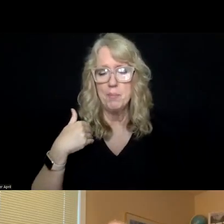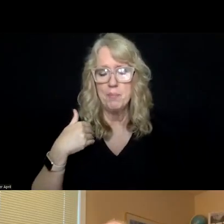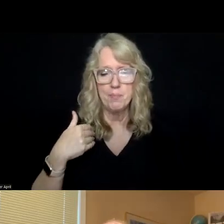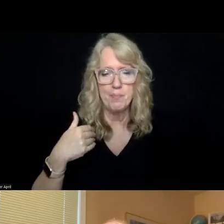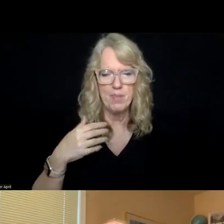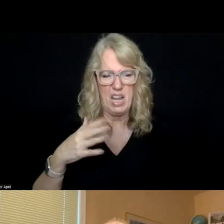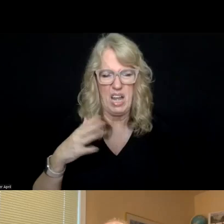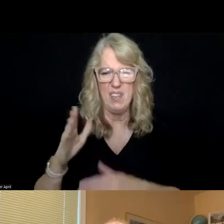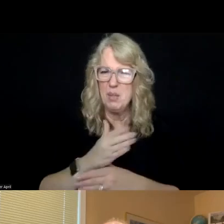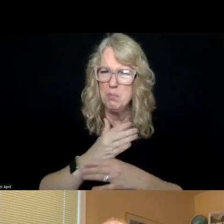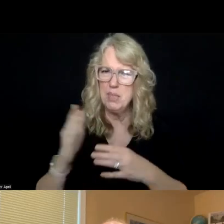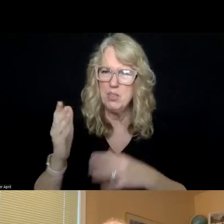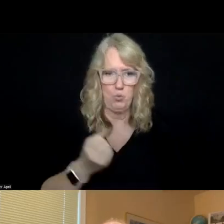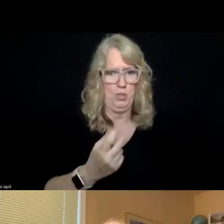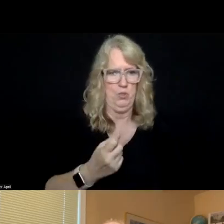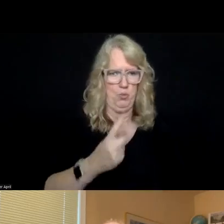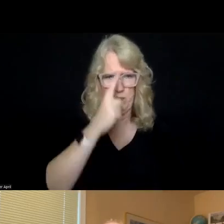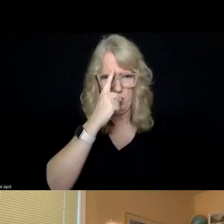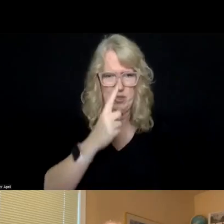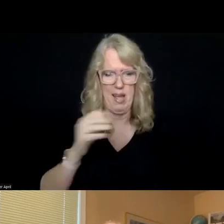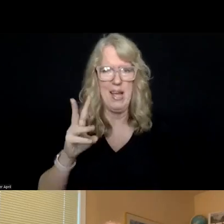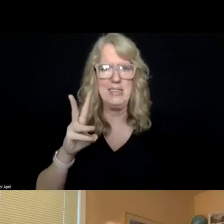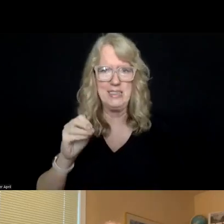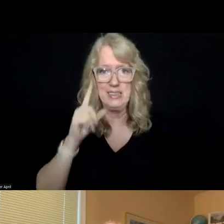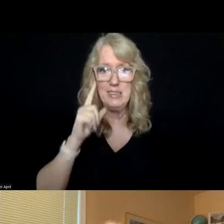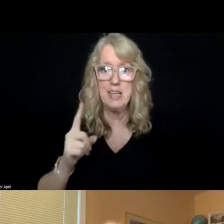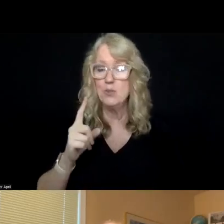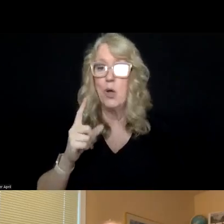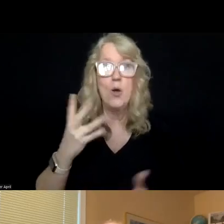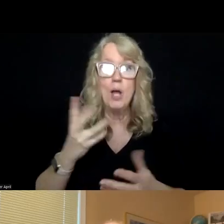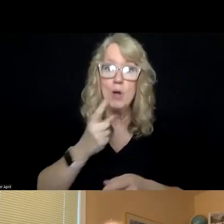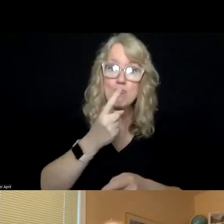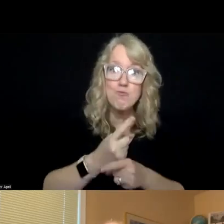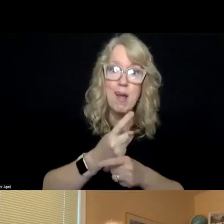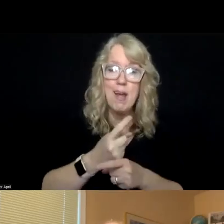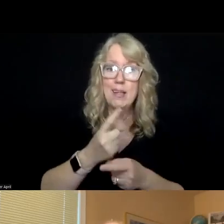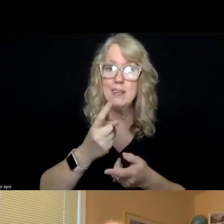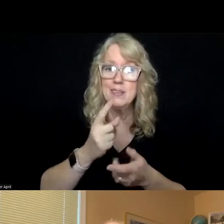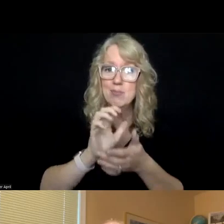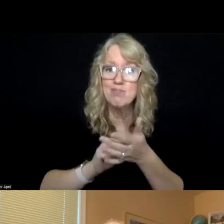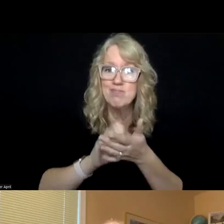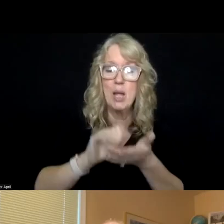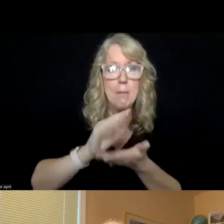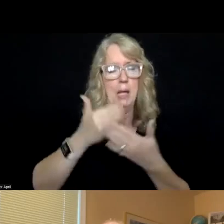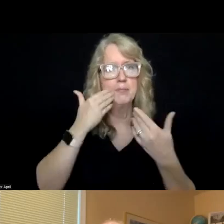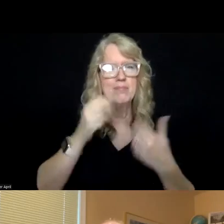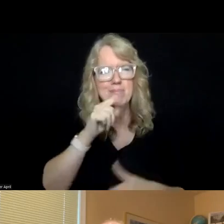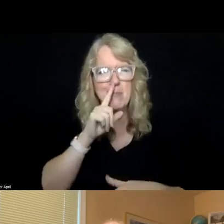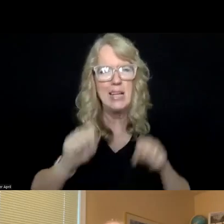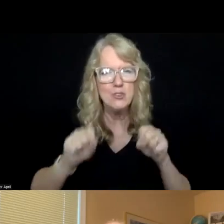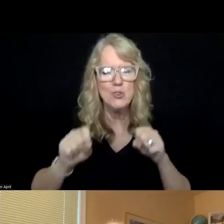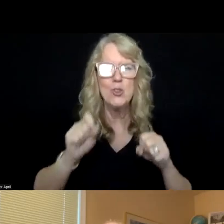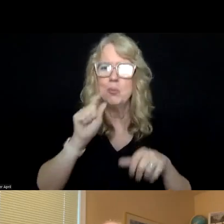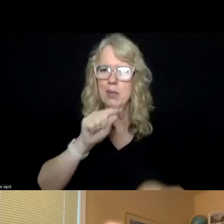it's between, I think, 12 cents and 60 cents. So what is the right amount? We're not sure, but the number of states are